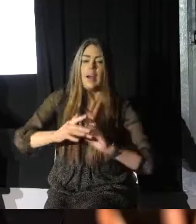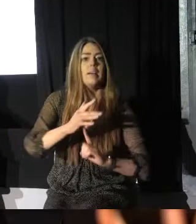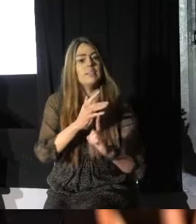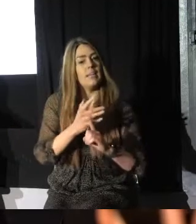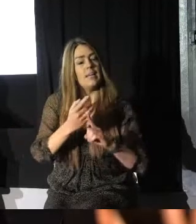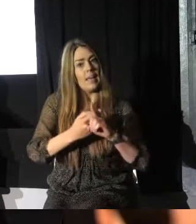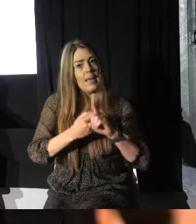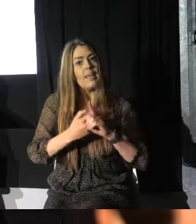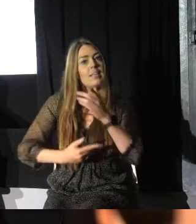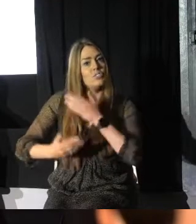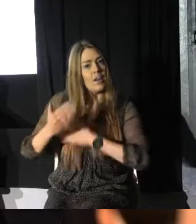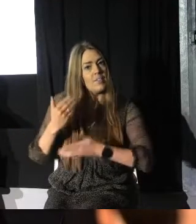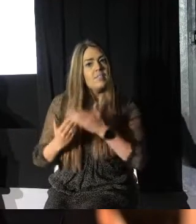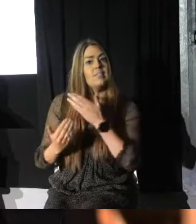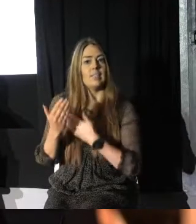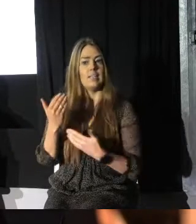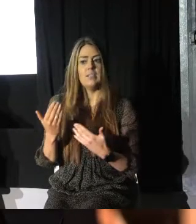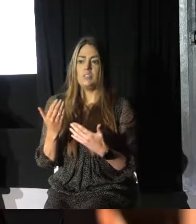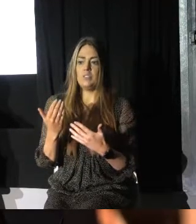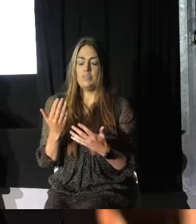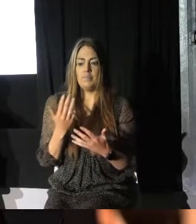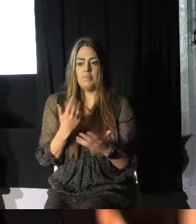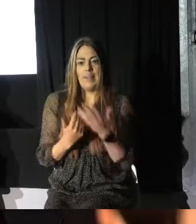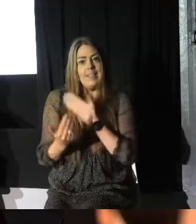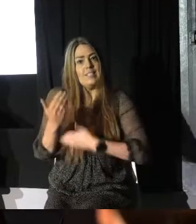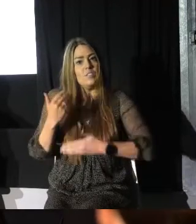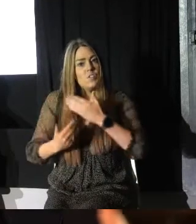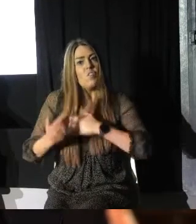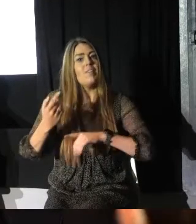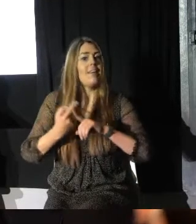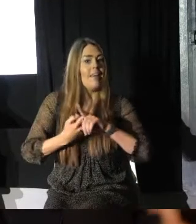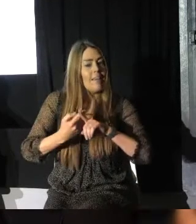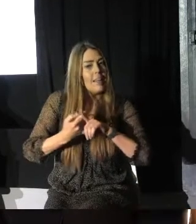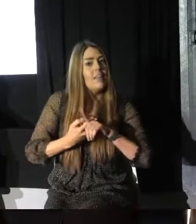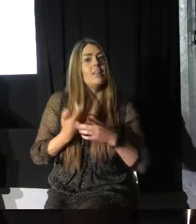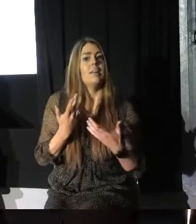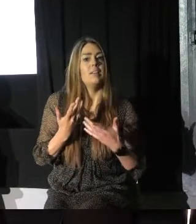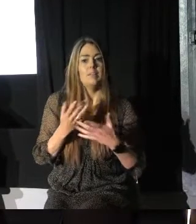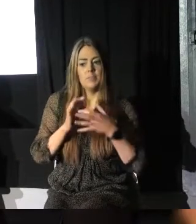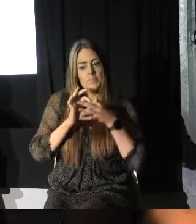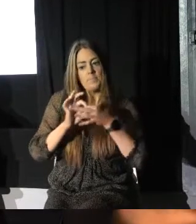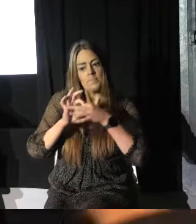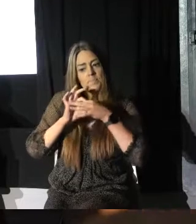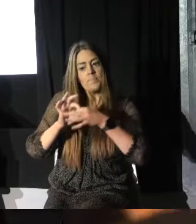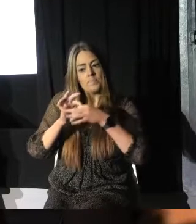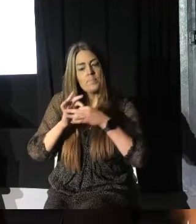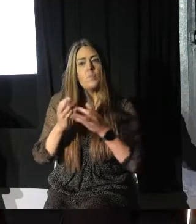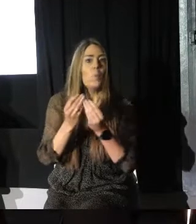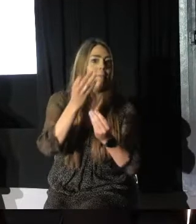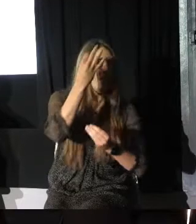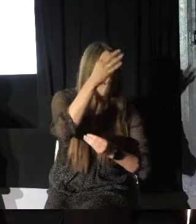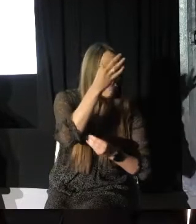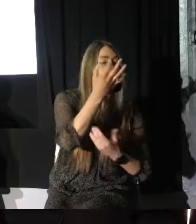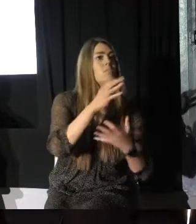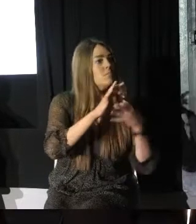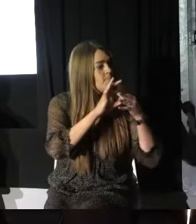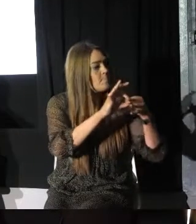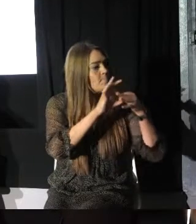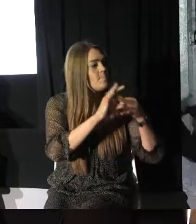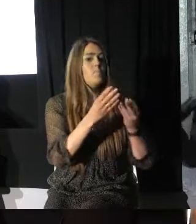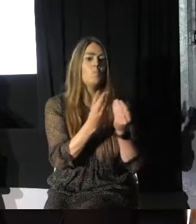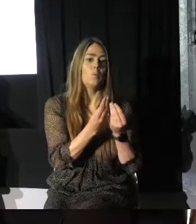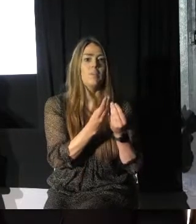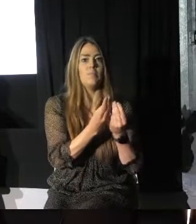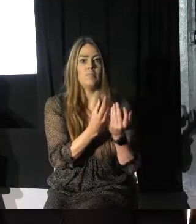English heritage, historic England, sort of working with the council, working with all